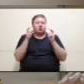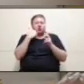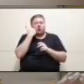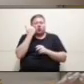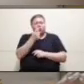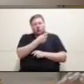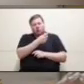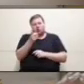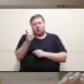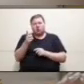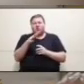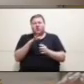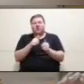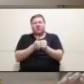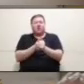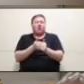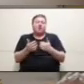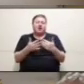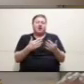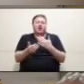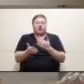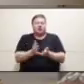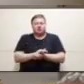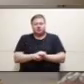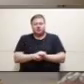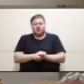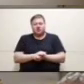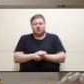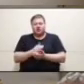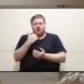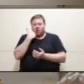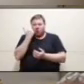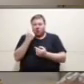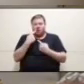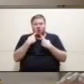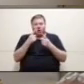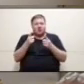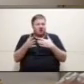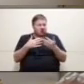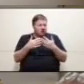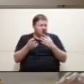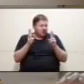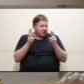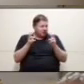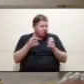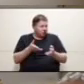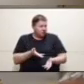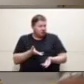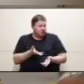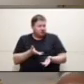to follow up anyway. Do you wish to comment on any of the issues here?